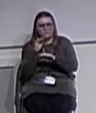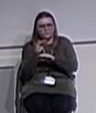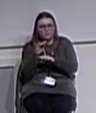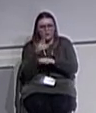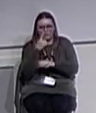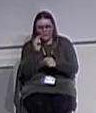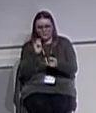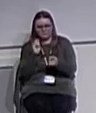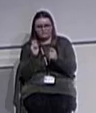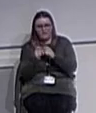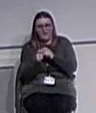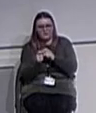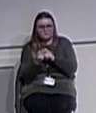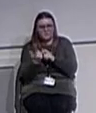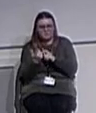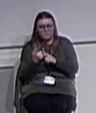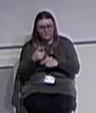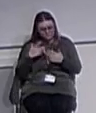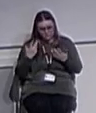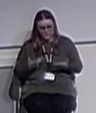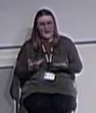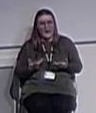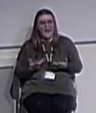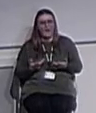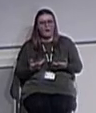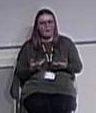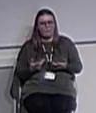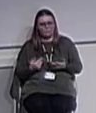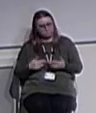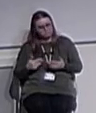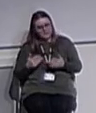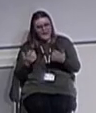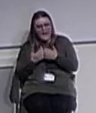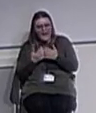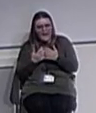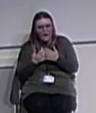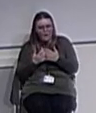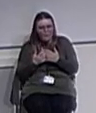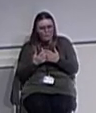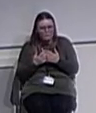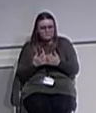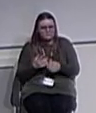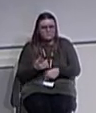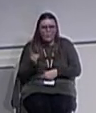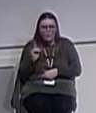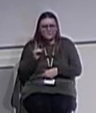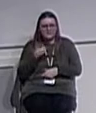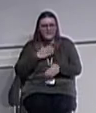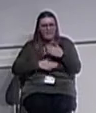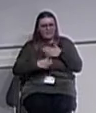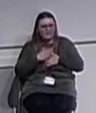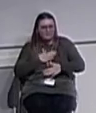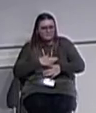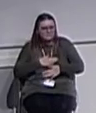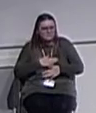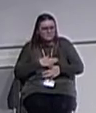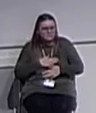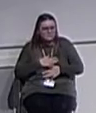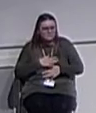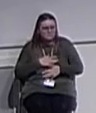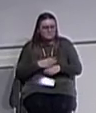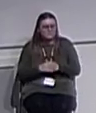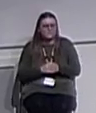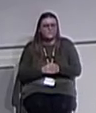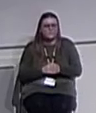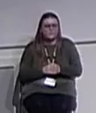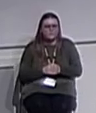just because we can do some things, should we be doing them? What are the ethics of some of the science breakthroughs that are coming through? Who